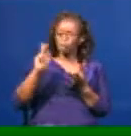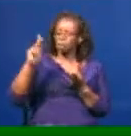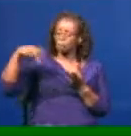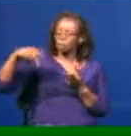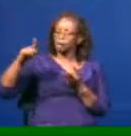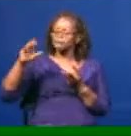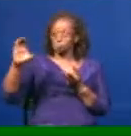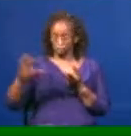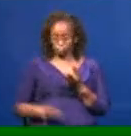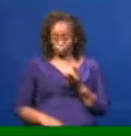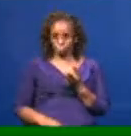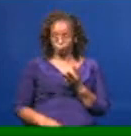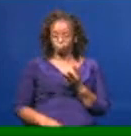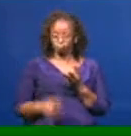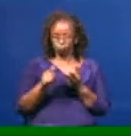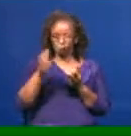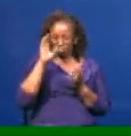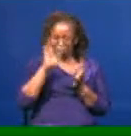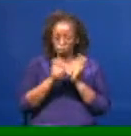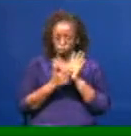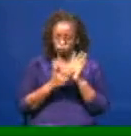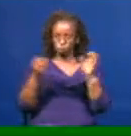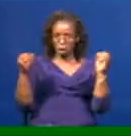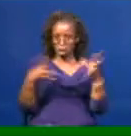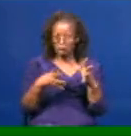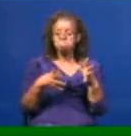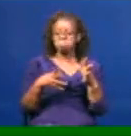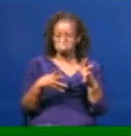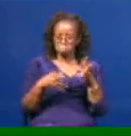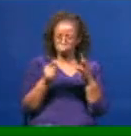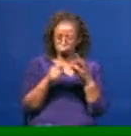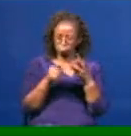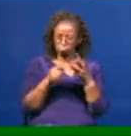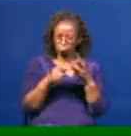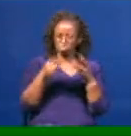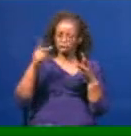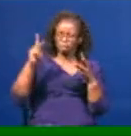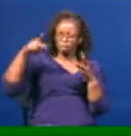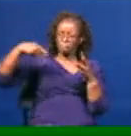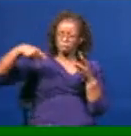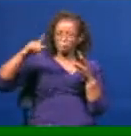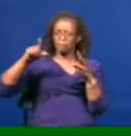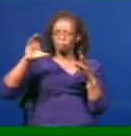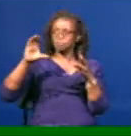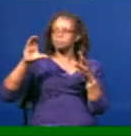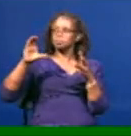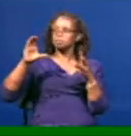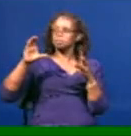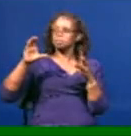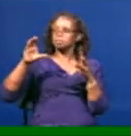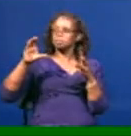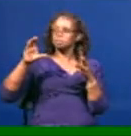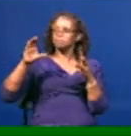clearly is that KPLC is no longer interested